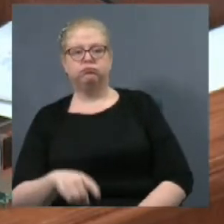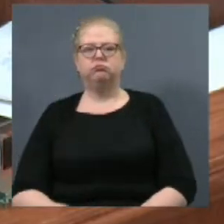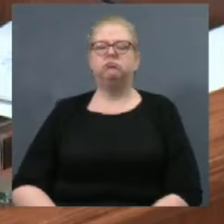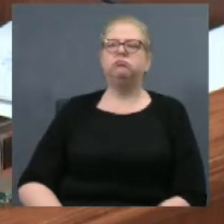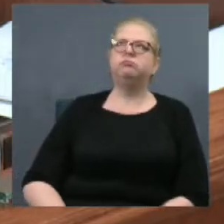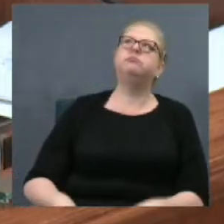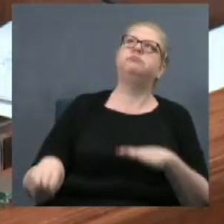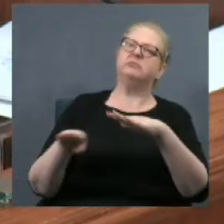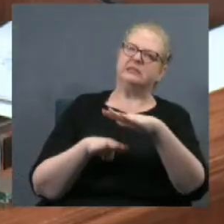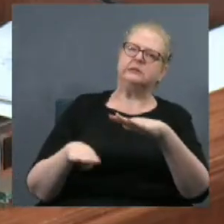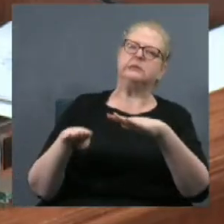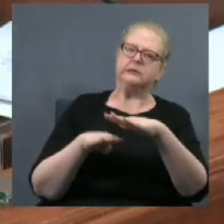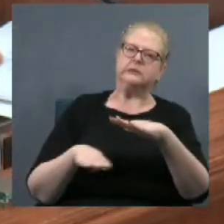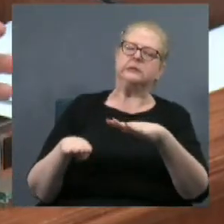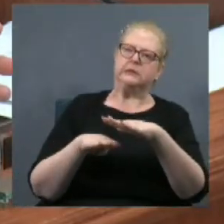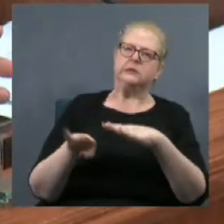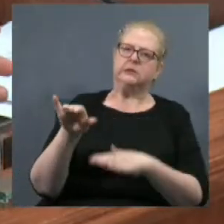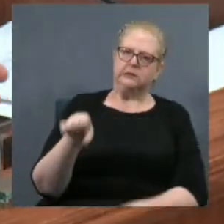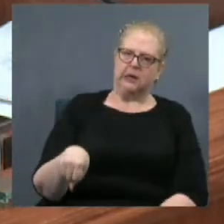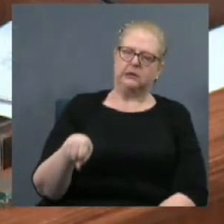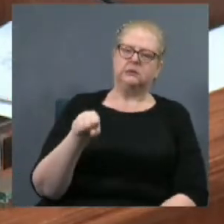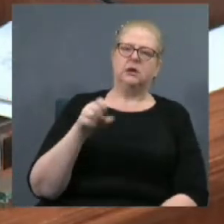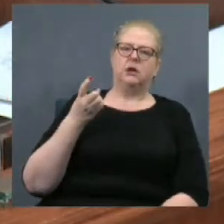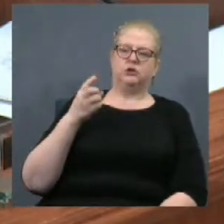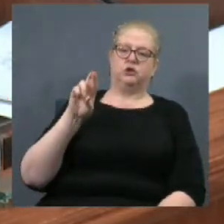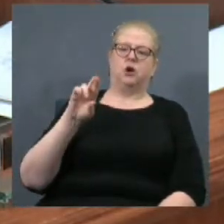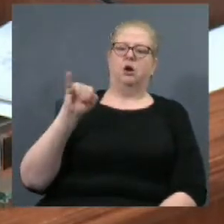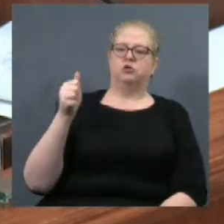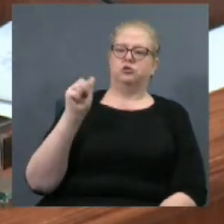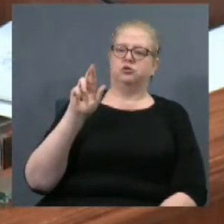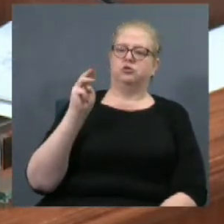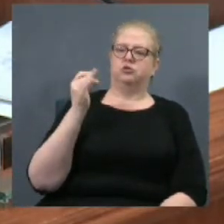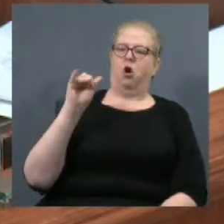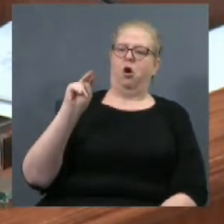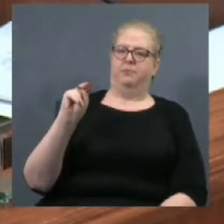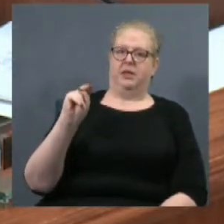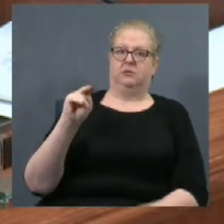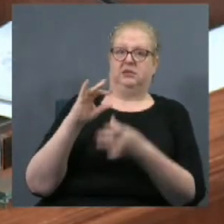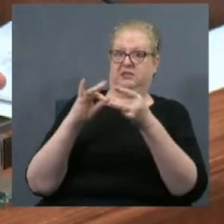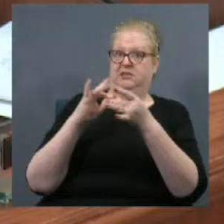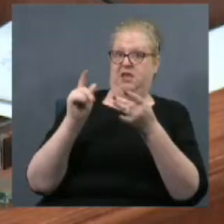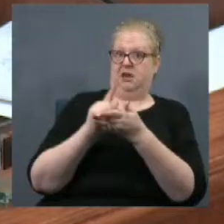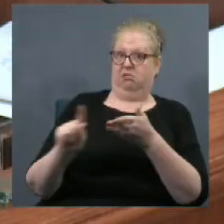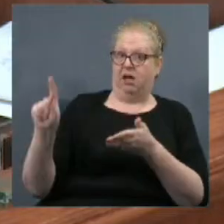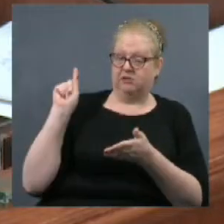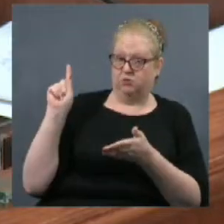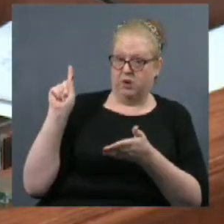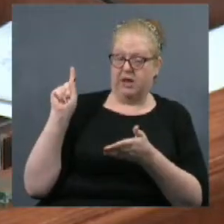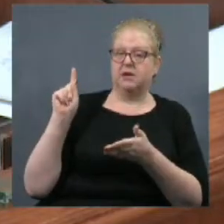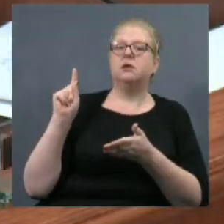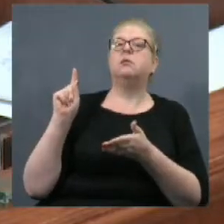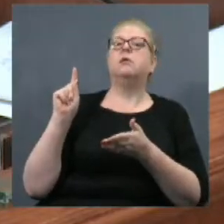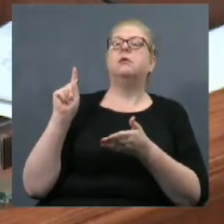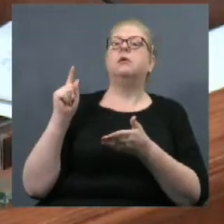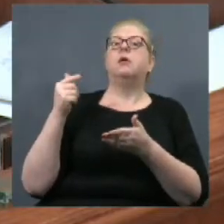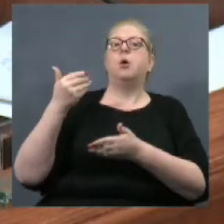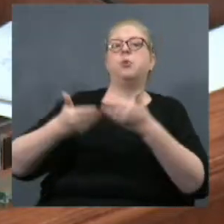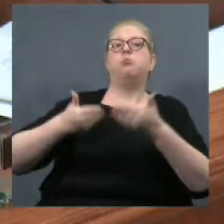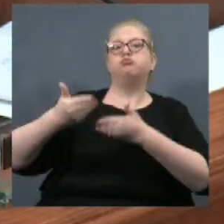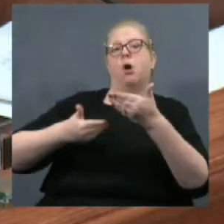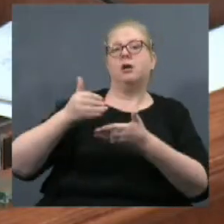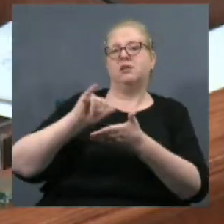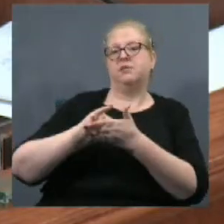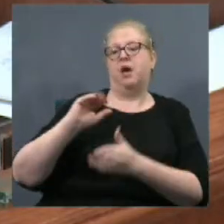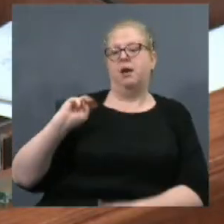Essentially, one of the things that Dr. Jarman said to us last week is that there is a process where MHA